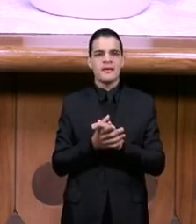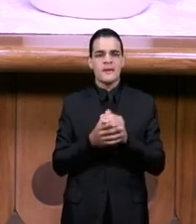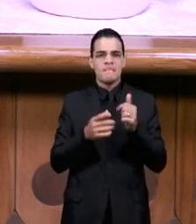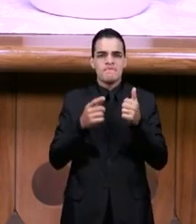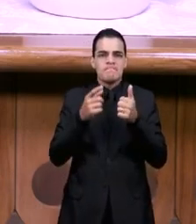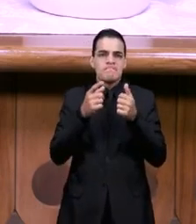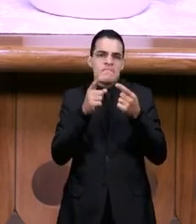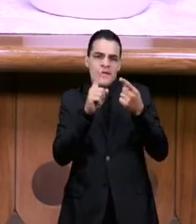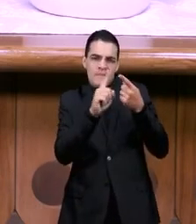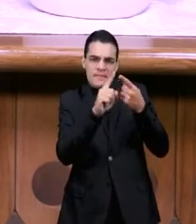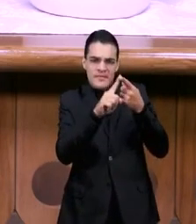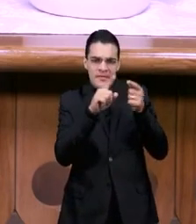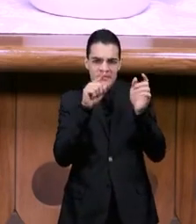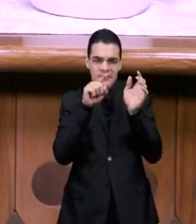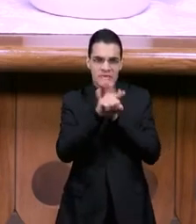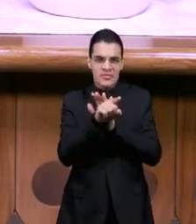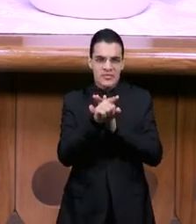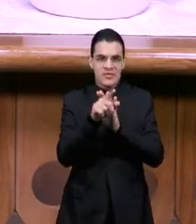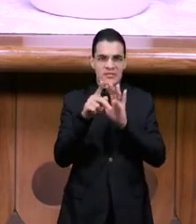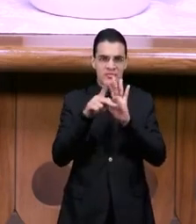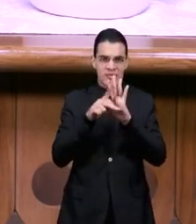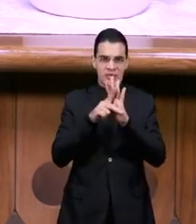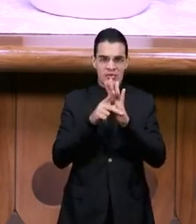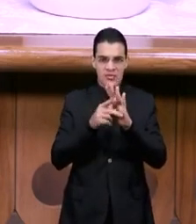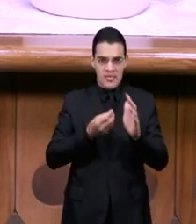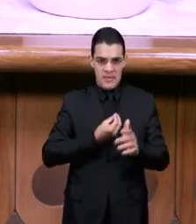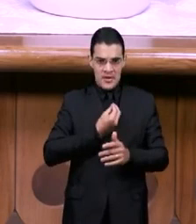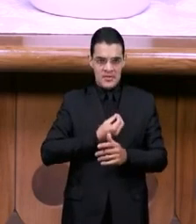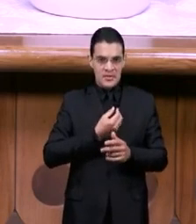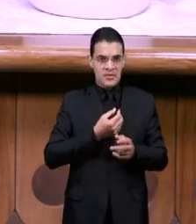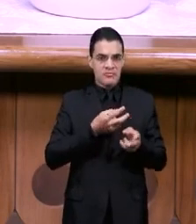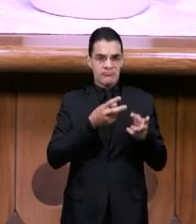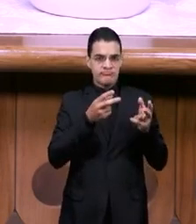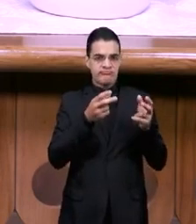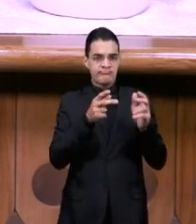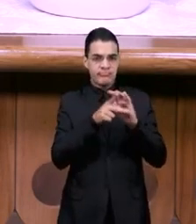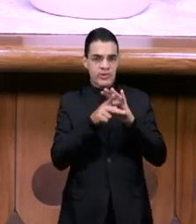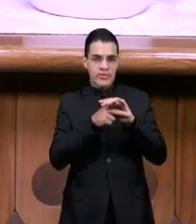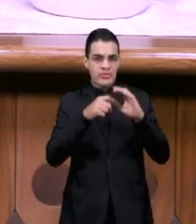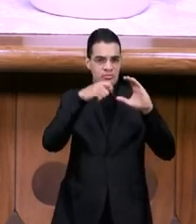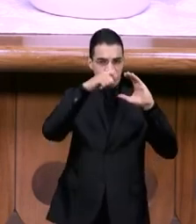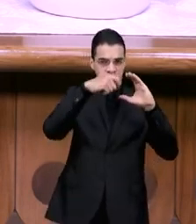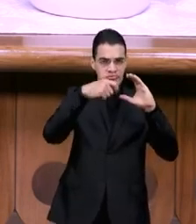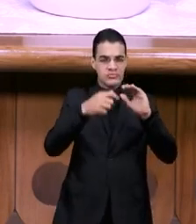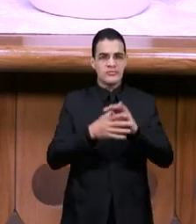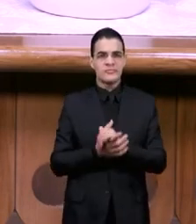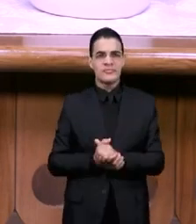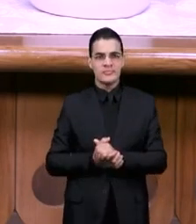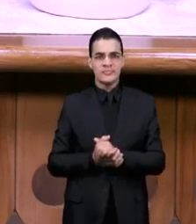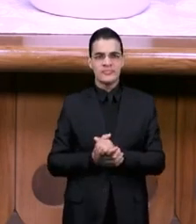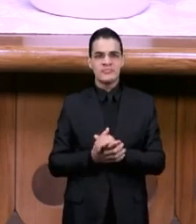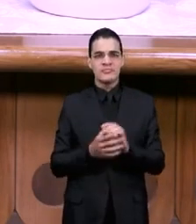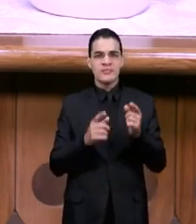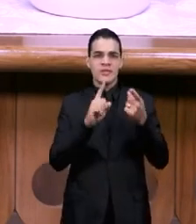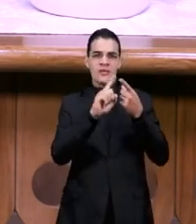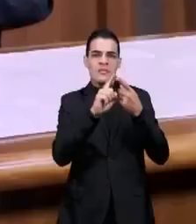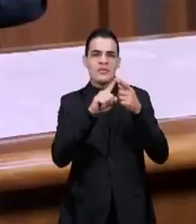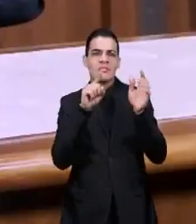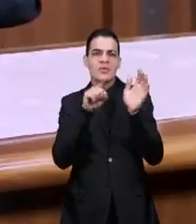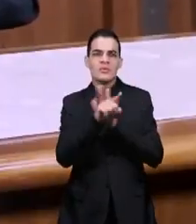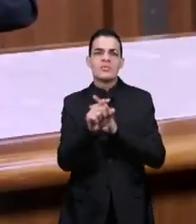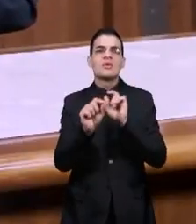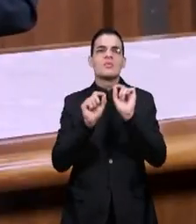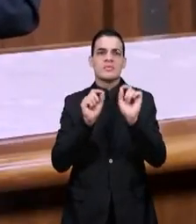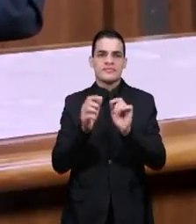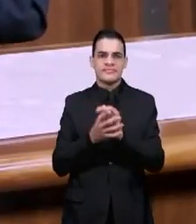go to the first question to see the participation of our brothers that are youth through the videos. The first question